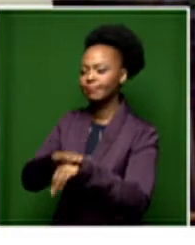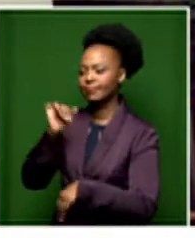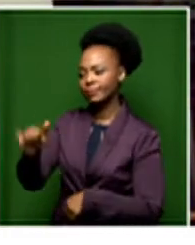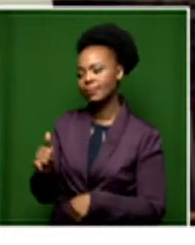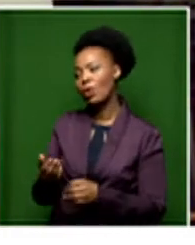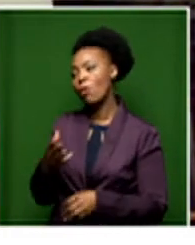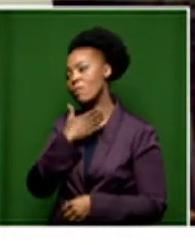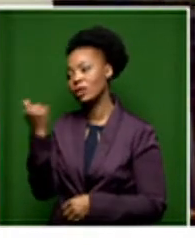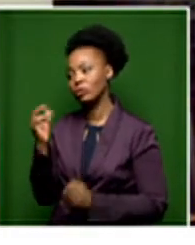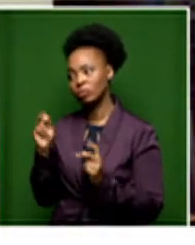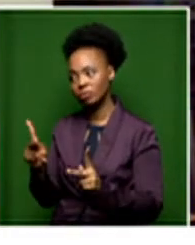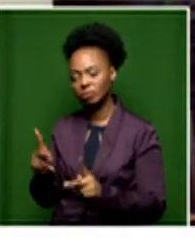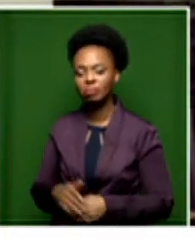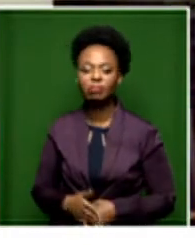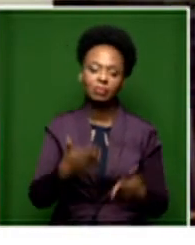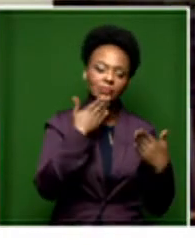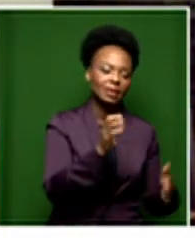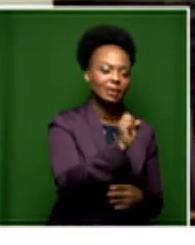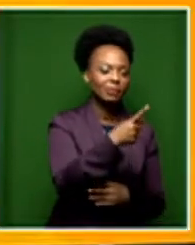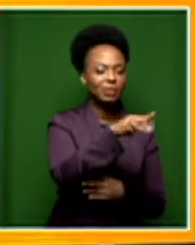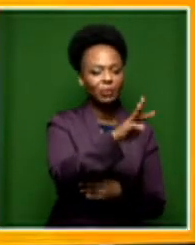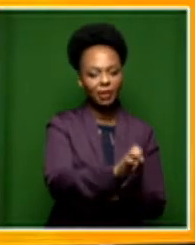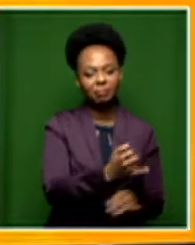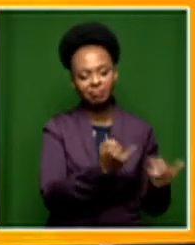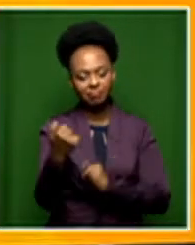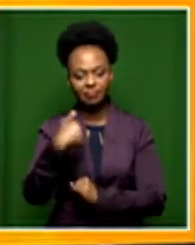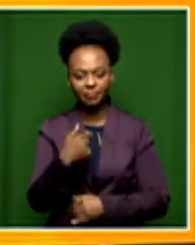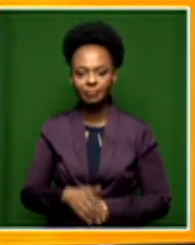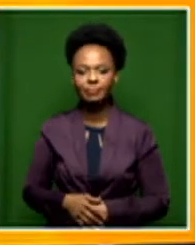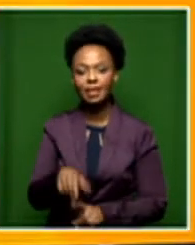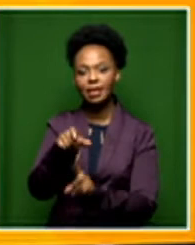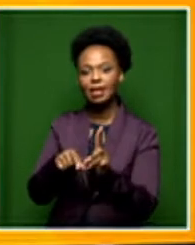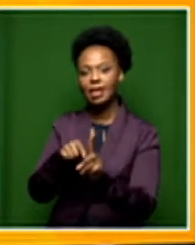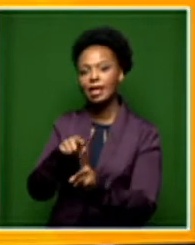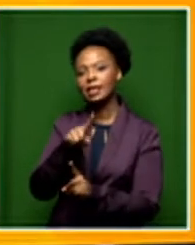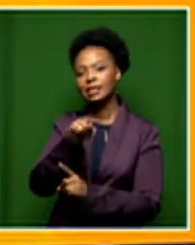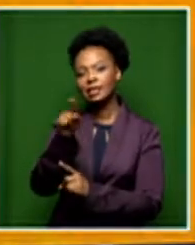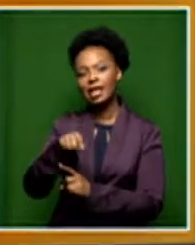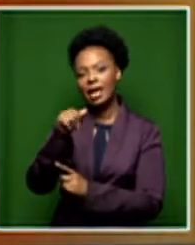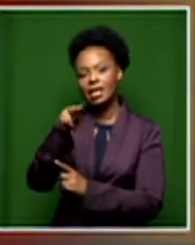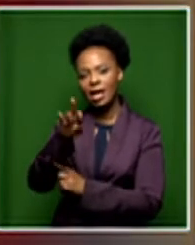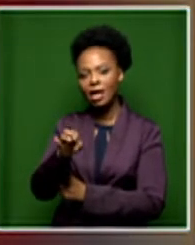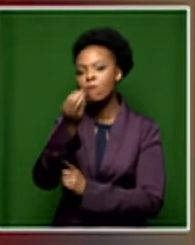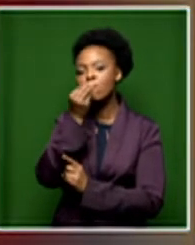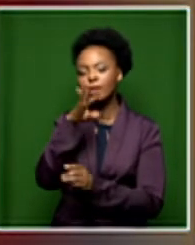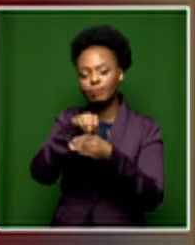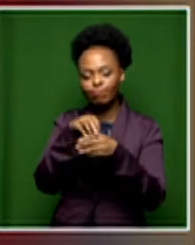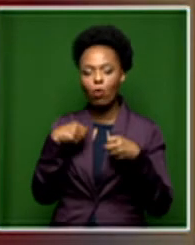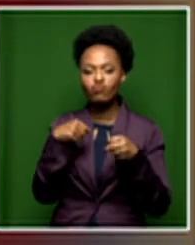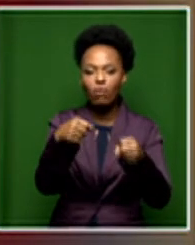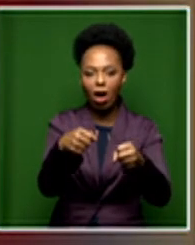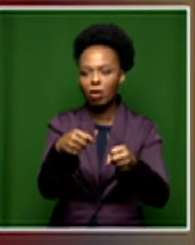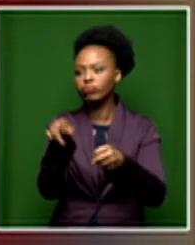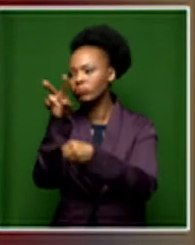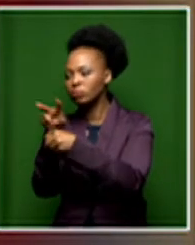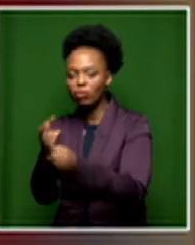best. Thank you, Simpiwe. Thank you for having us. All right, that was Yanela Takawira talking to us about the Meals on Wheels Community Services, an